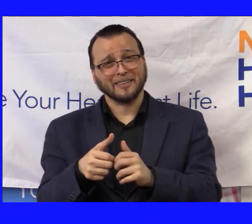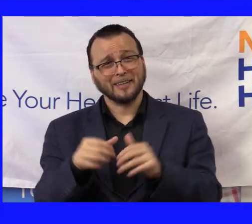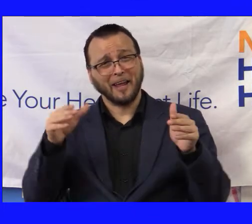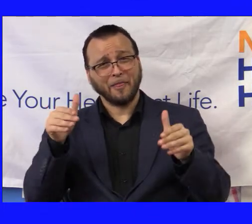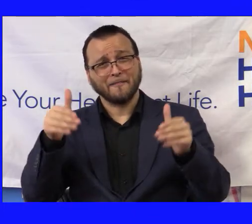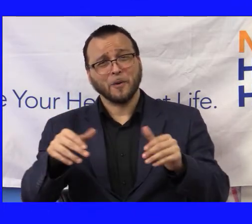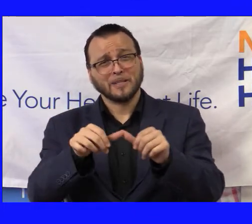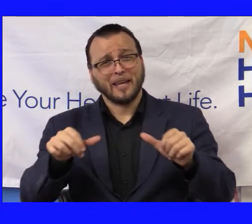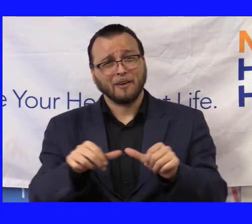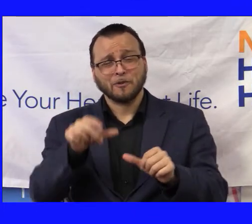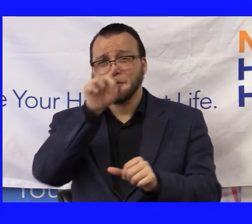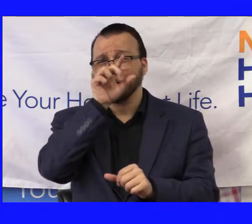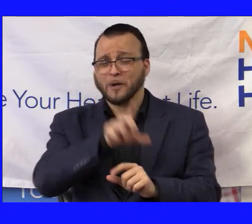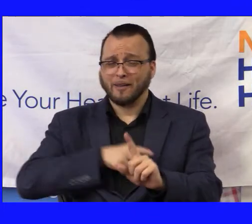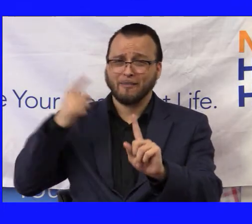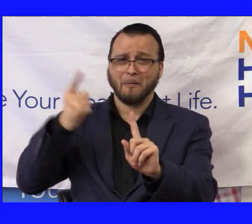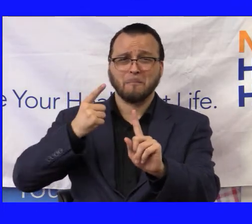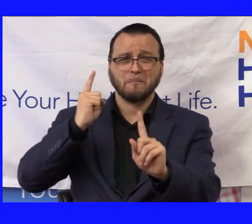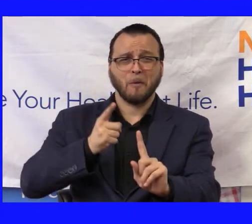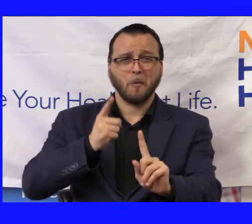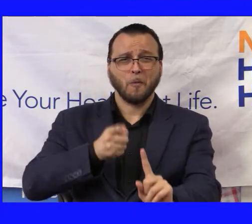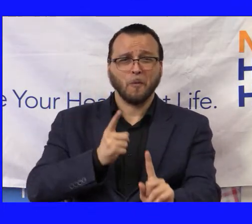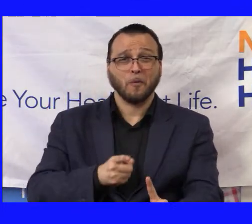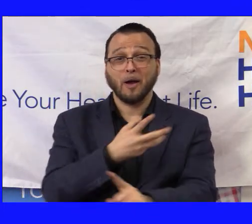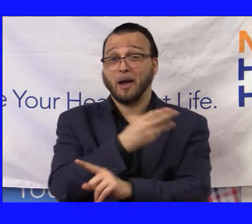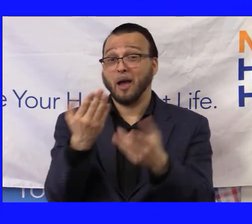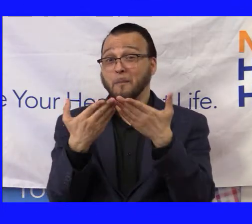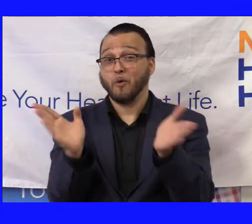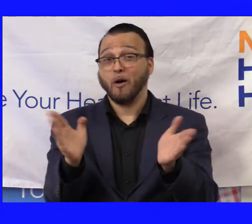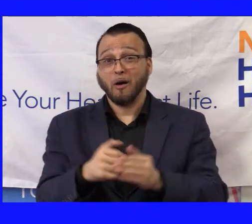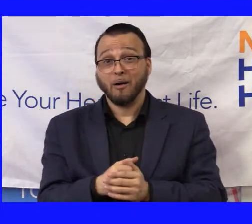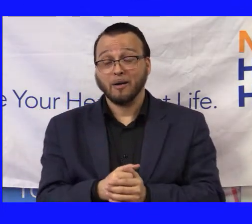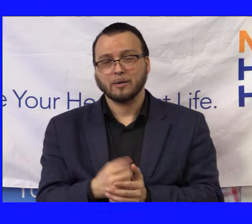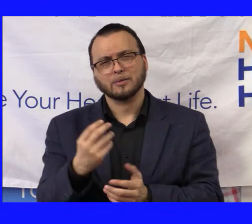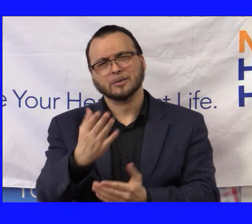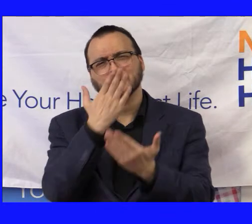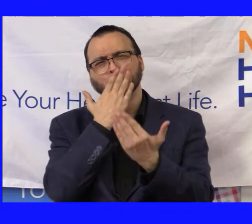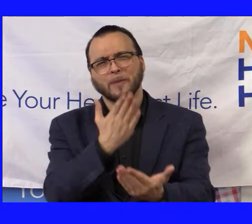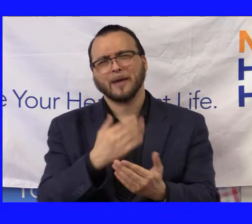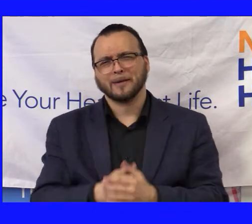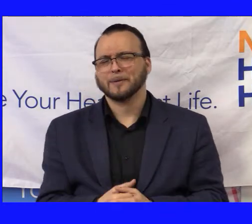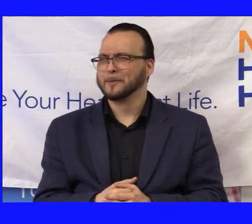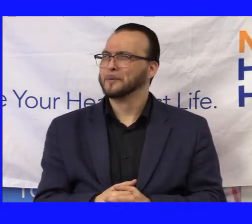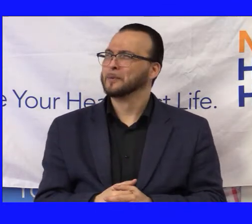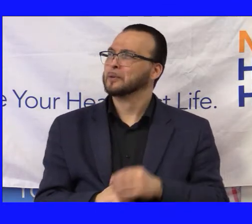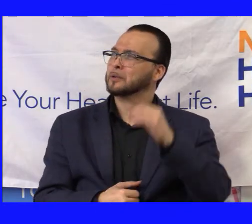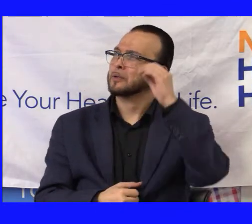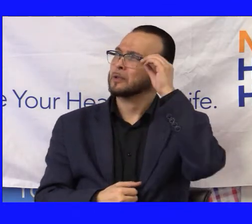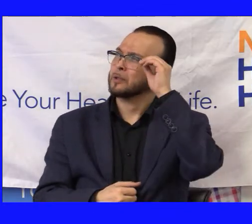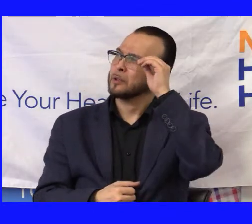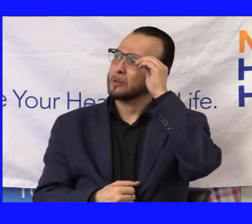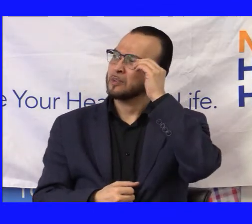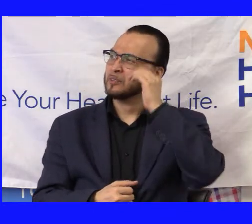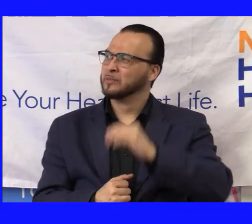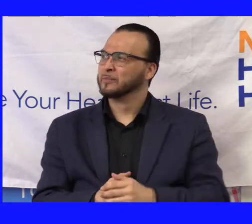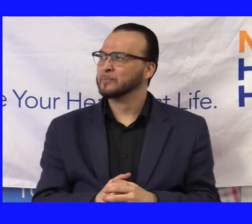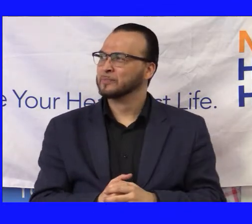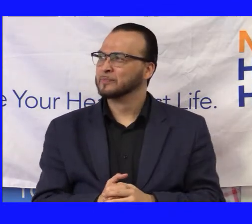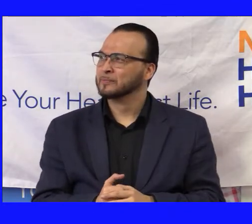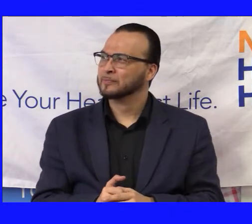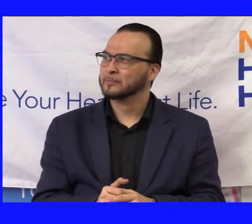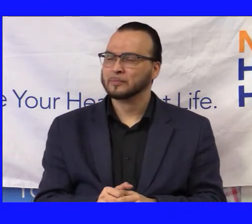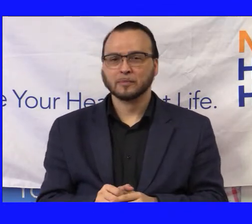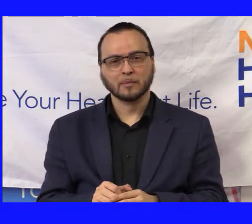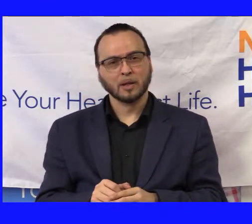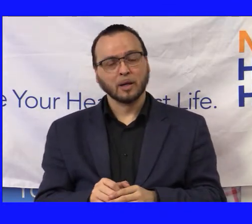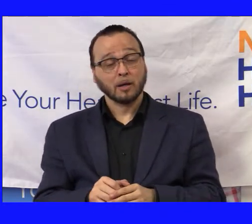areas are really on point and broad, and so thank you. And I don't have, in the